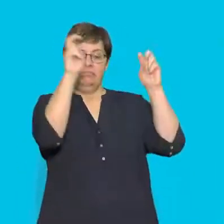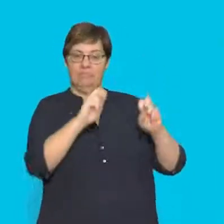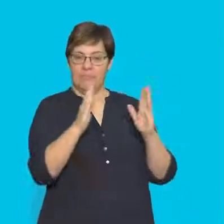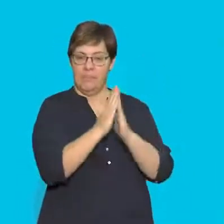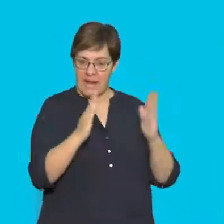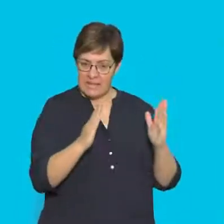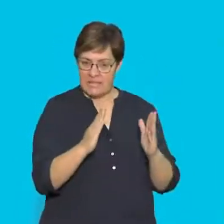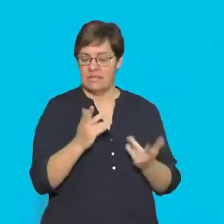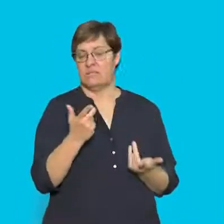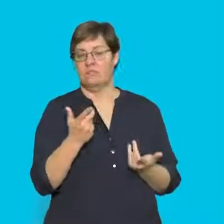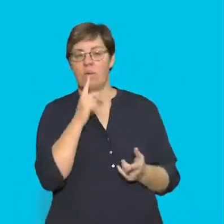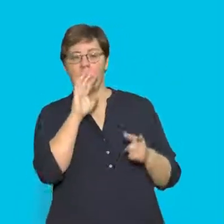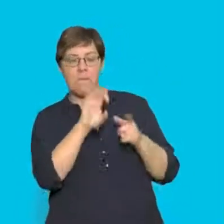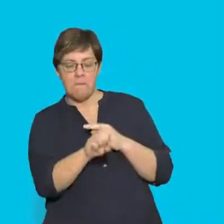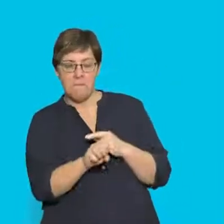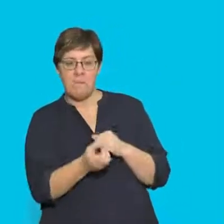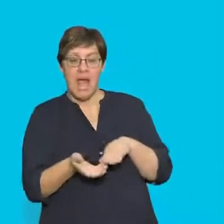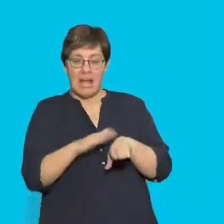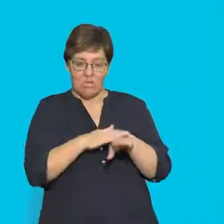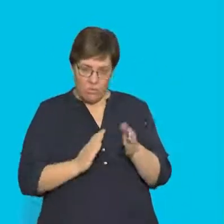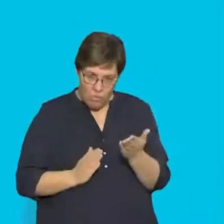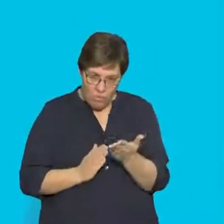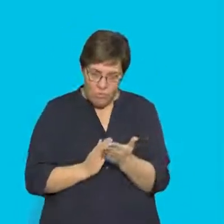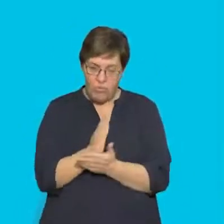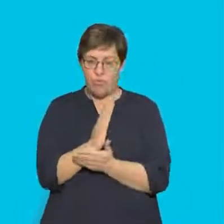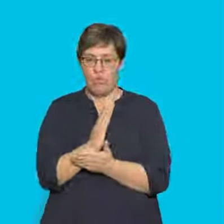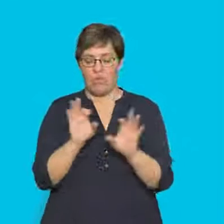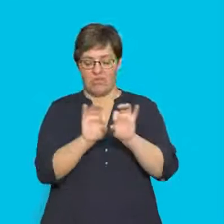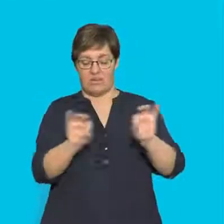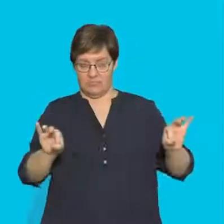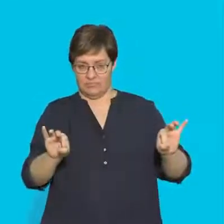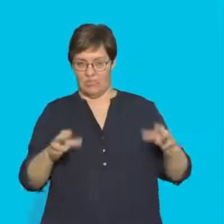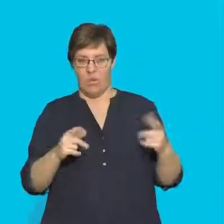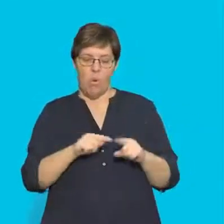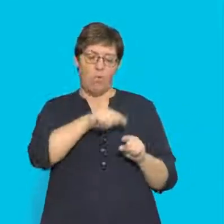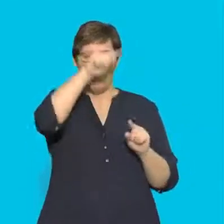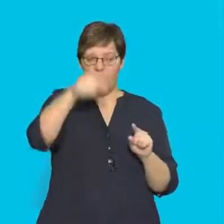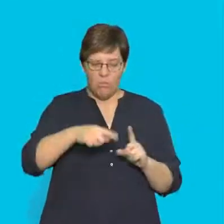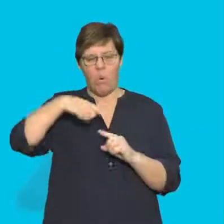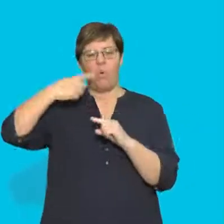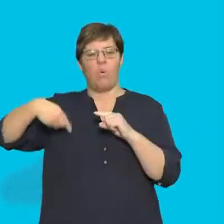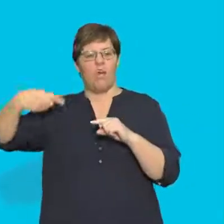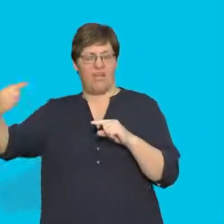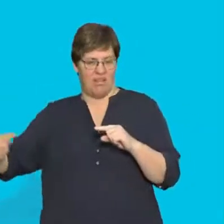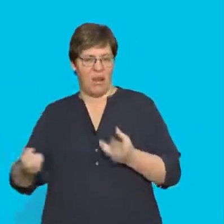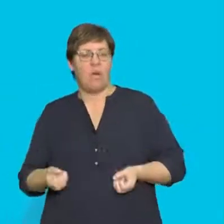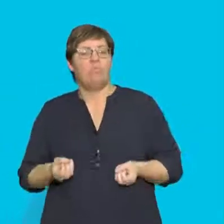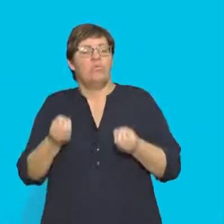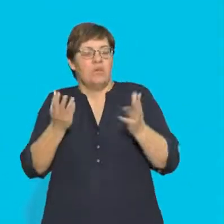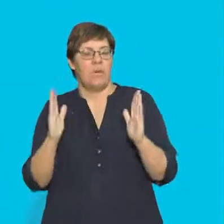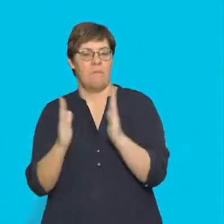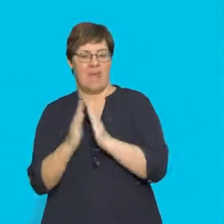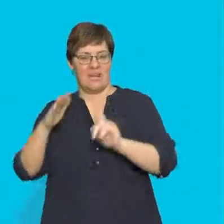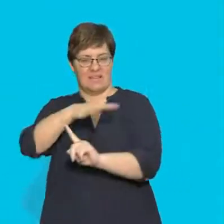recognize current passing through a straight conductor or a loop or a coil will produce some sort of magnetism.